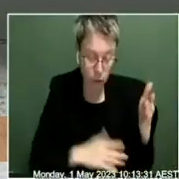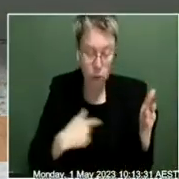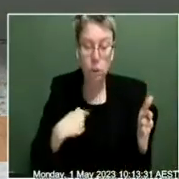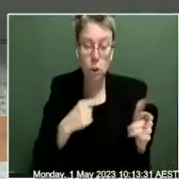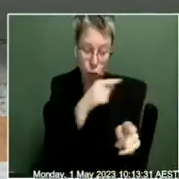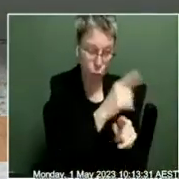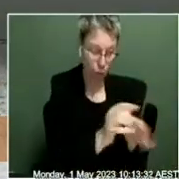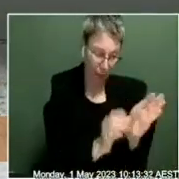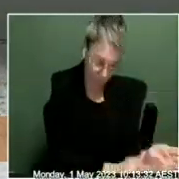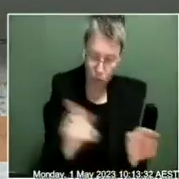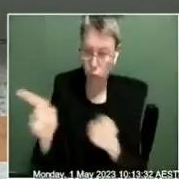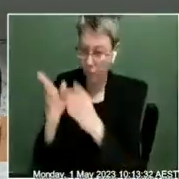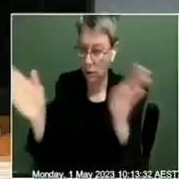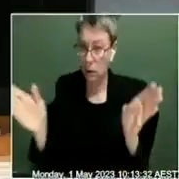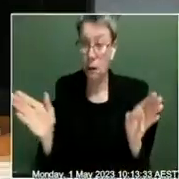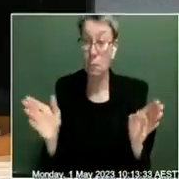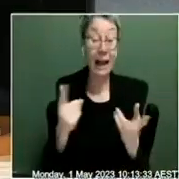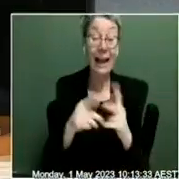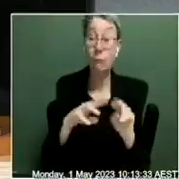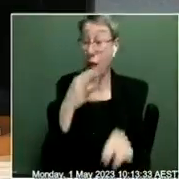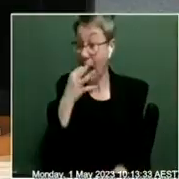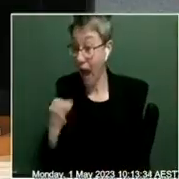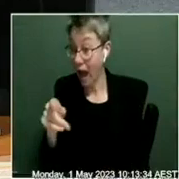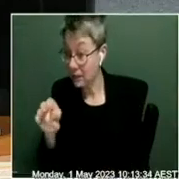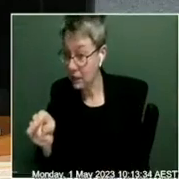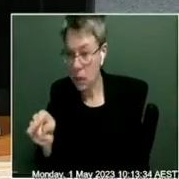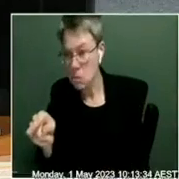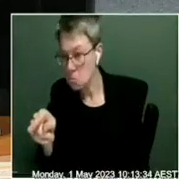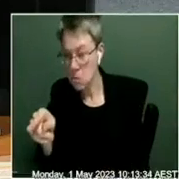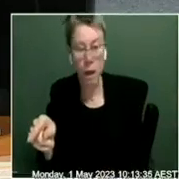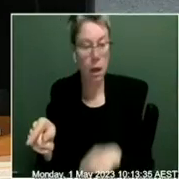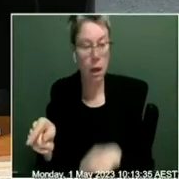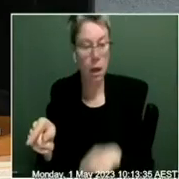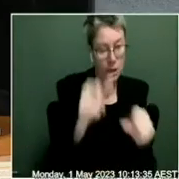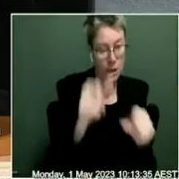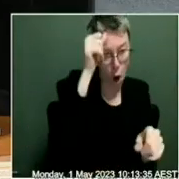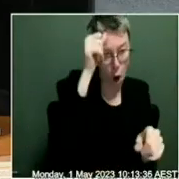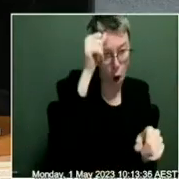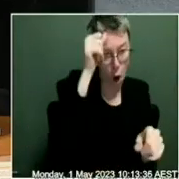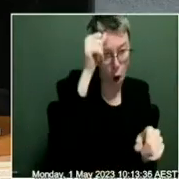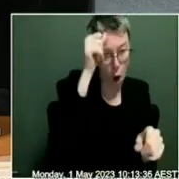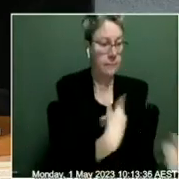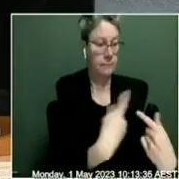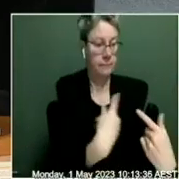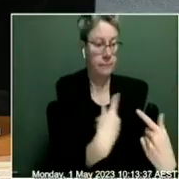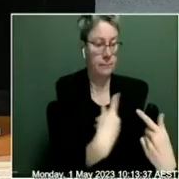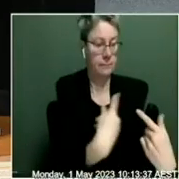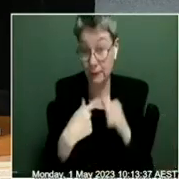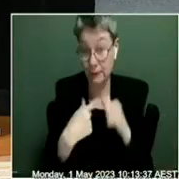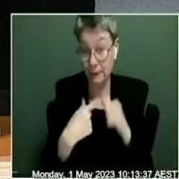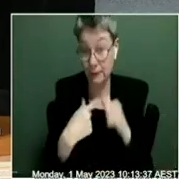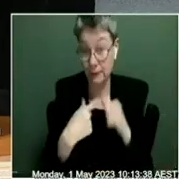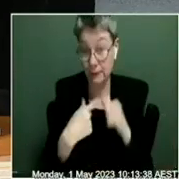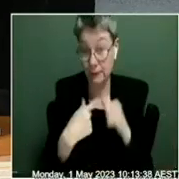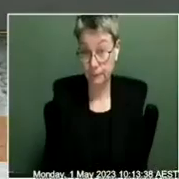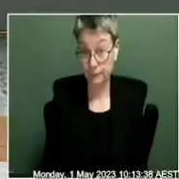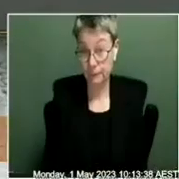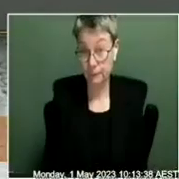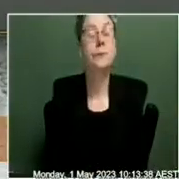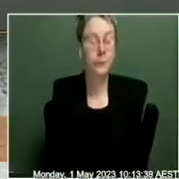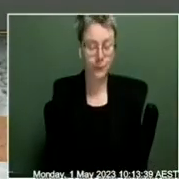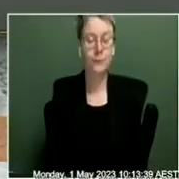about. The department also states that involvement in the child protection system is both driven